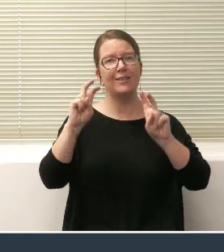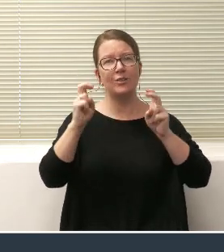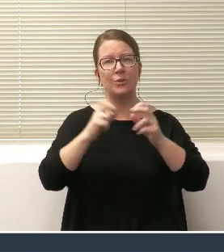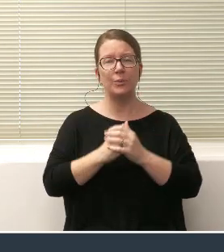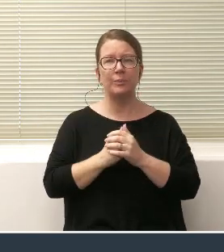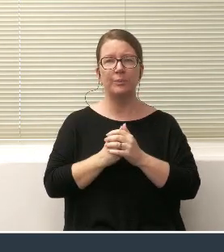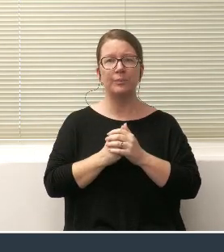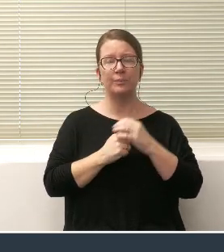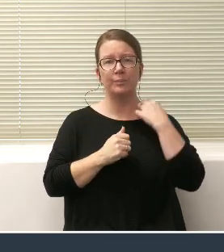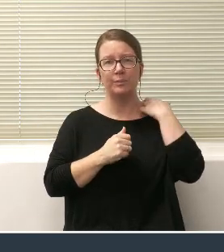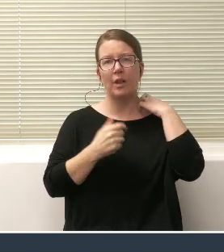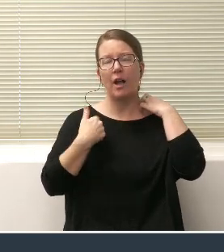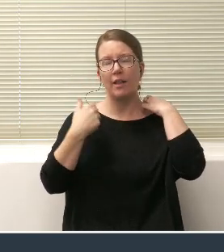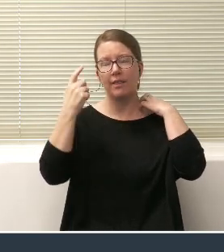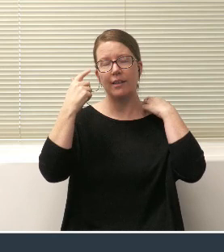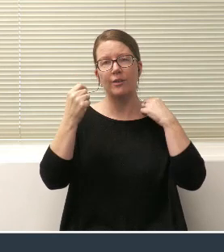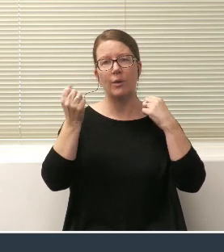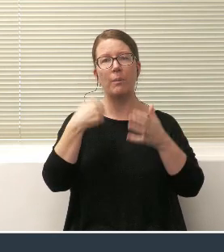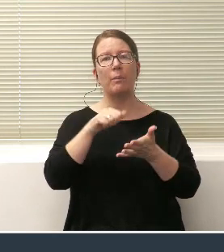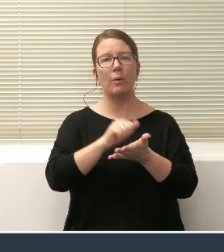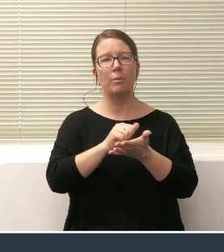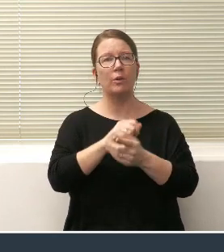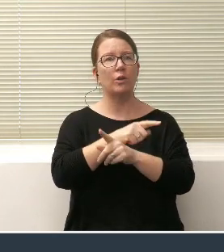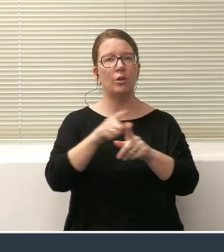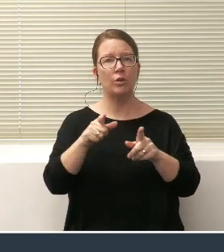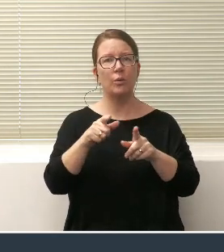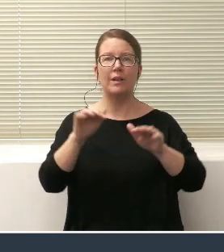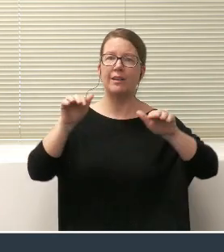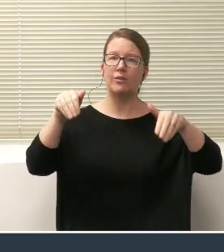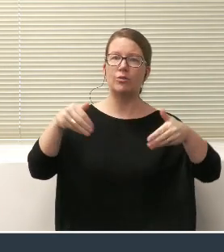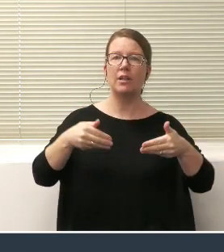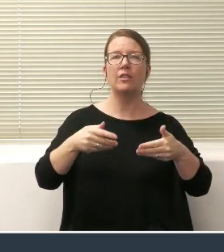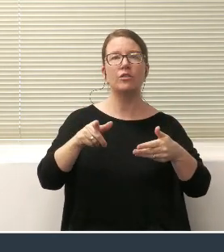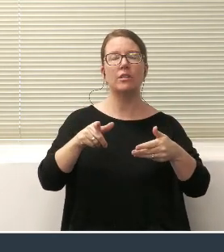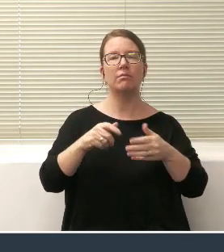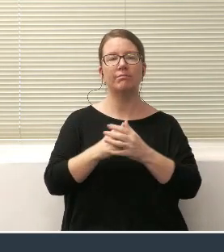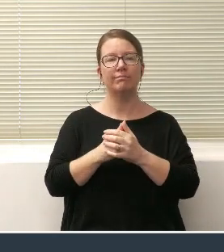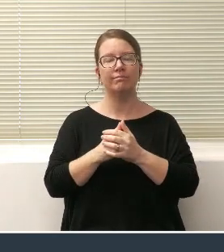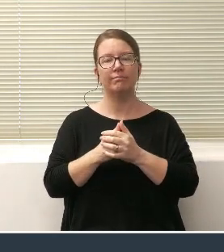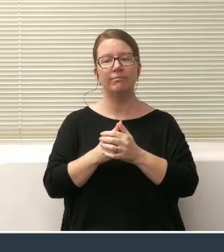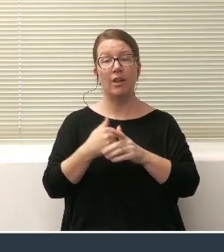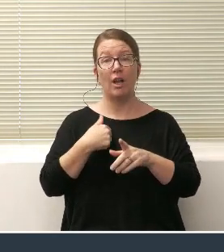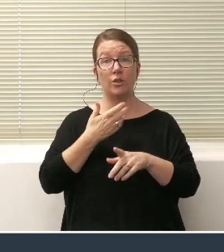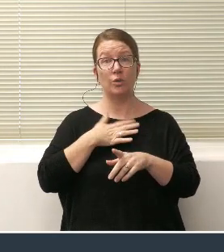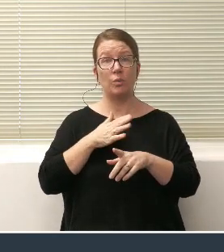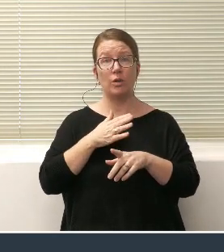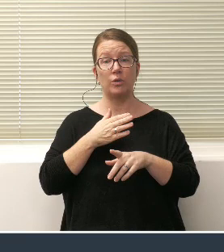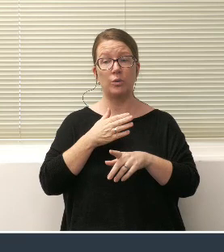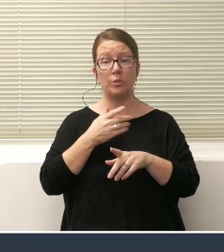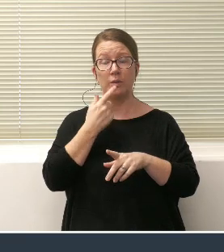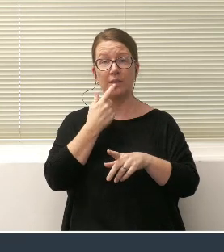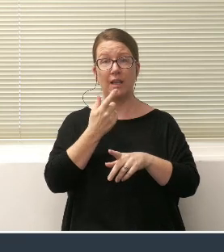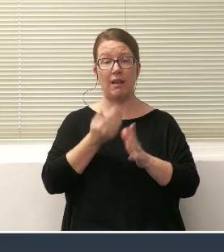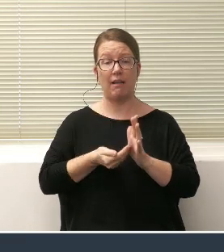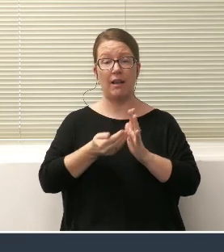it's really appropriate that you gave it the introduction that it did. I just wanted to briefly